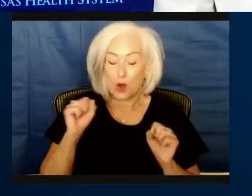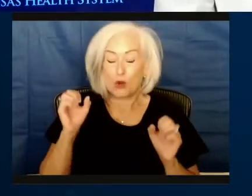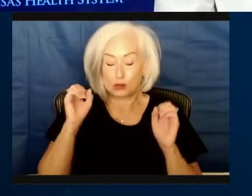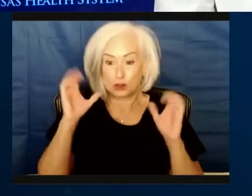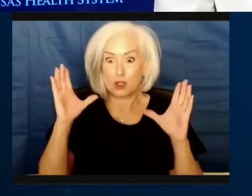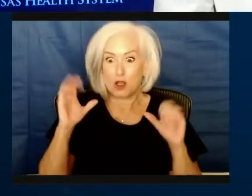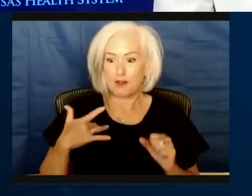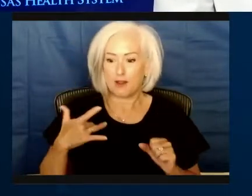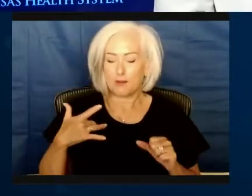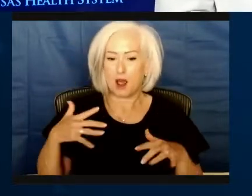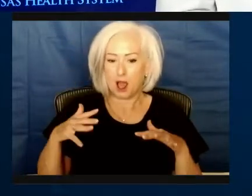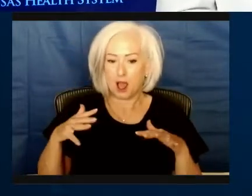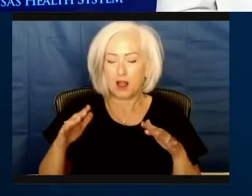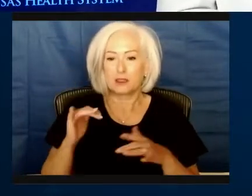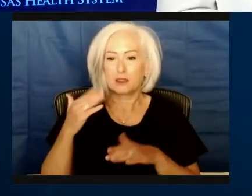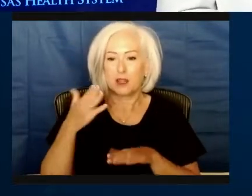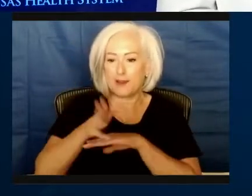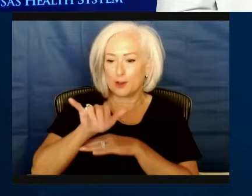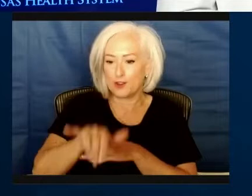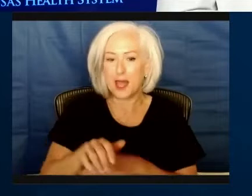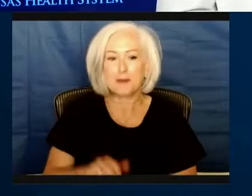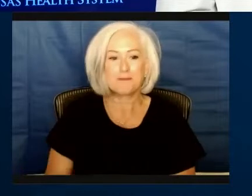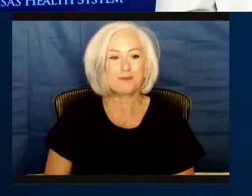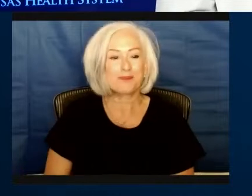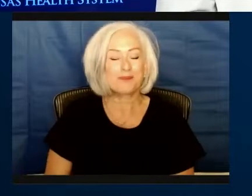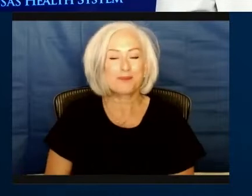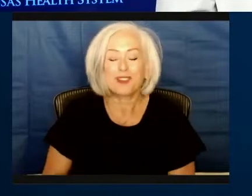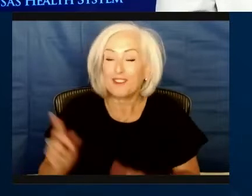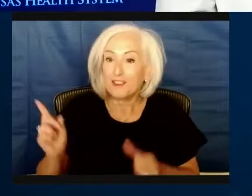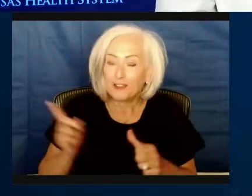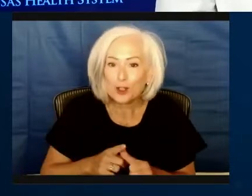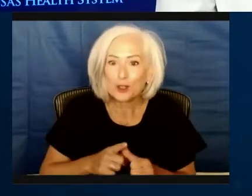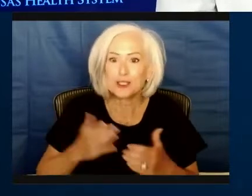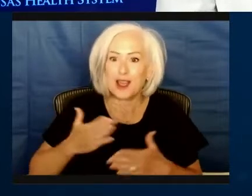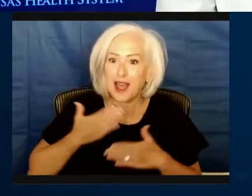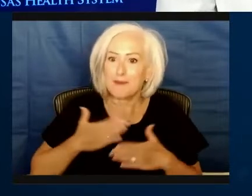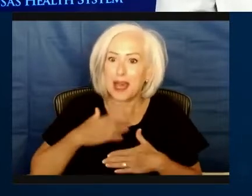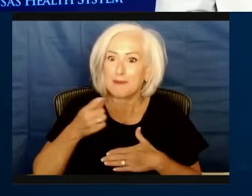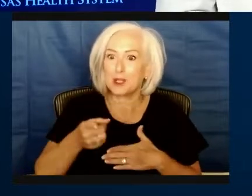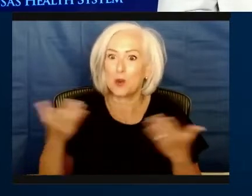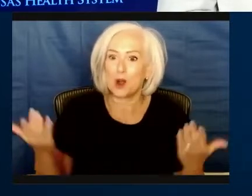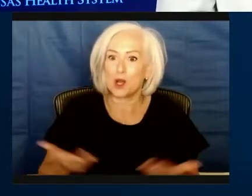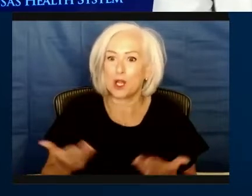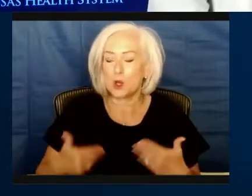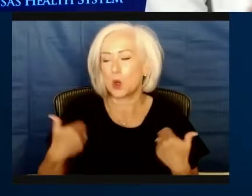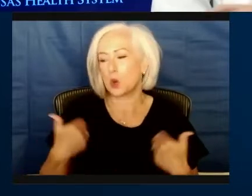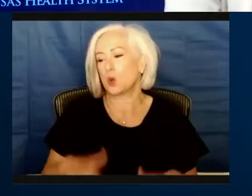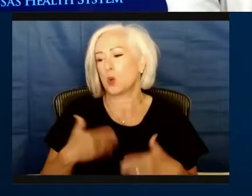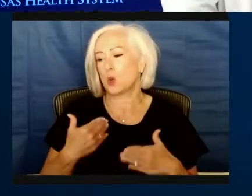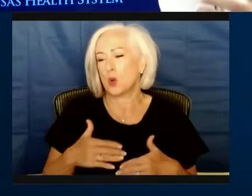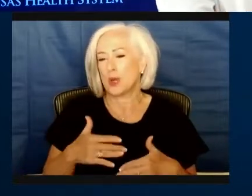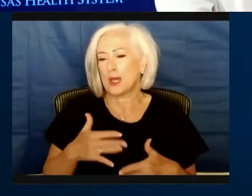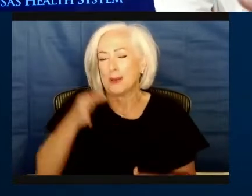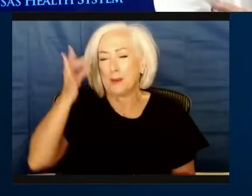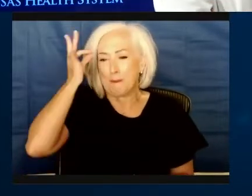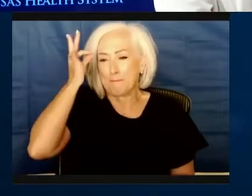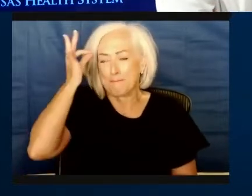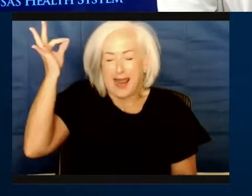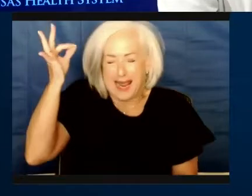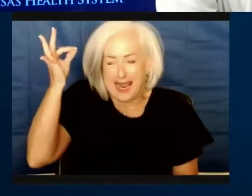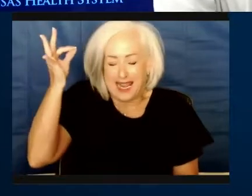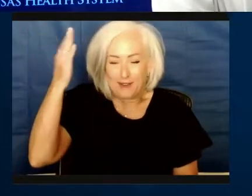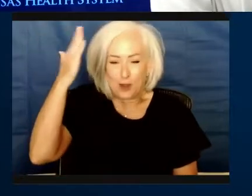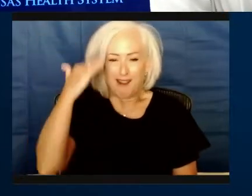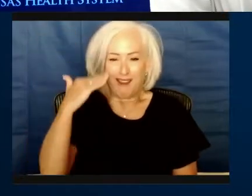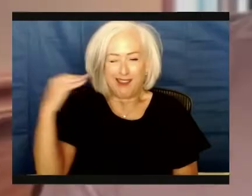okay, first, I'm just glad you're here because that's a close brush when you get hit in the head like that. Did you have a concussion from